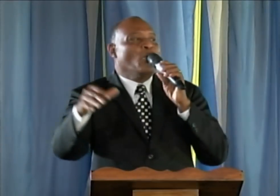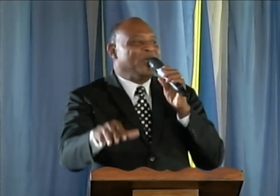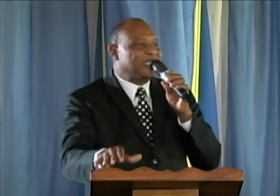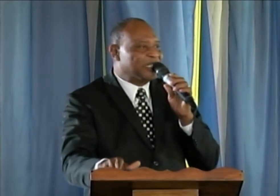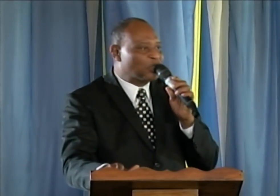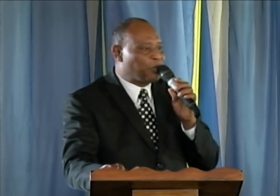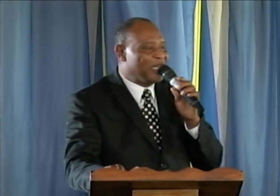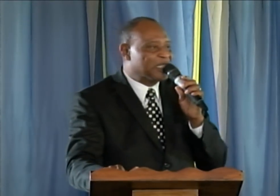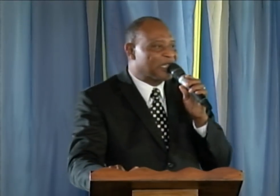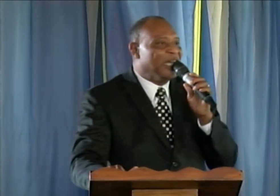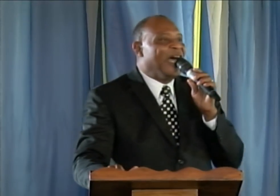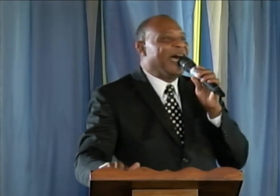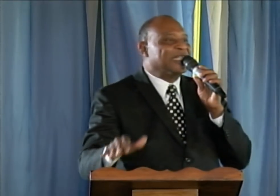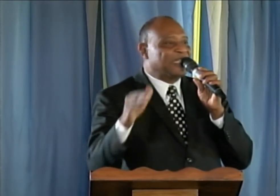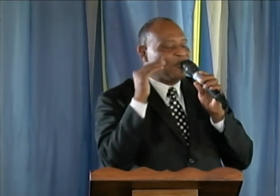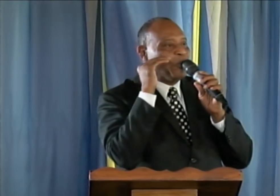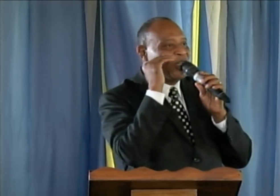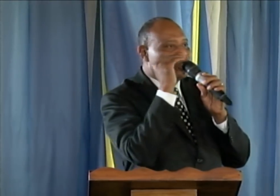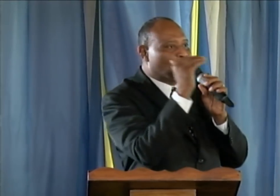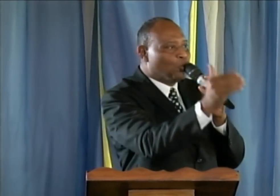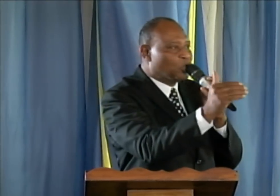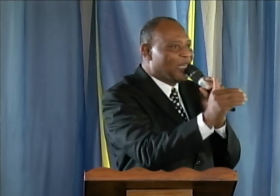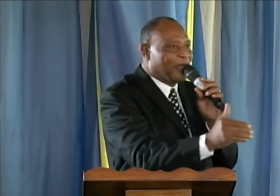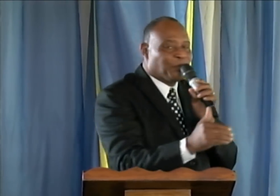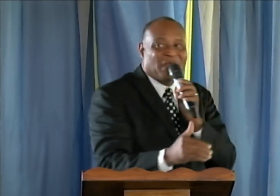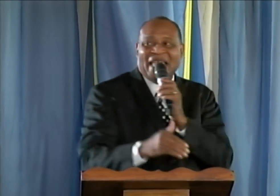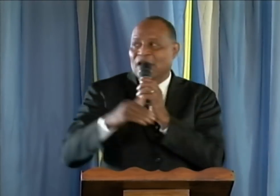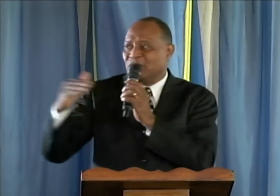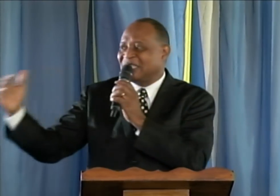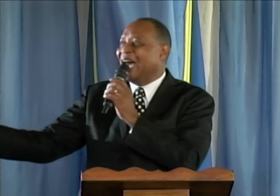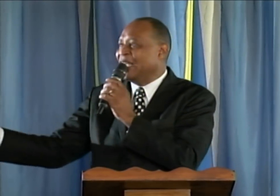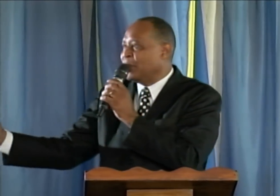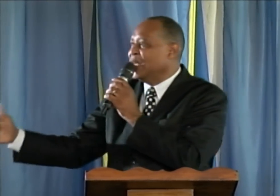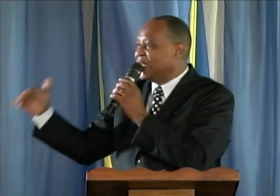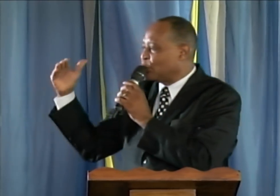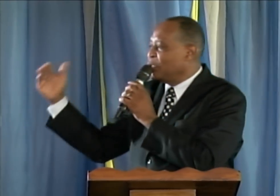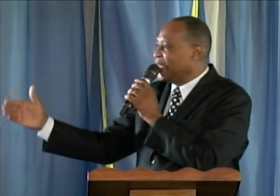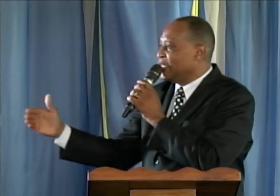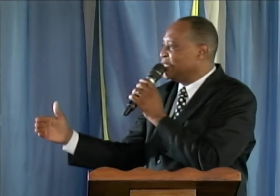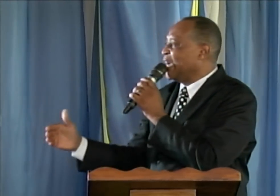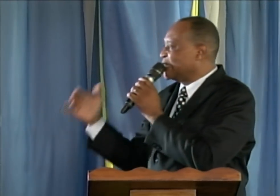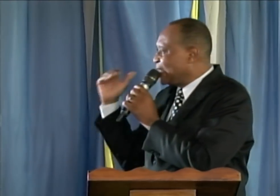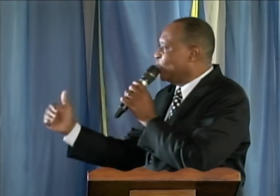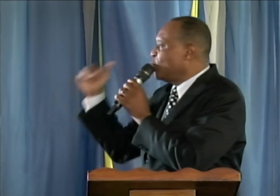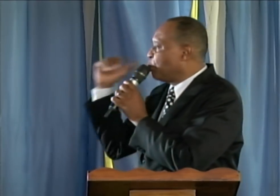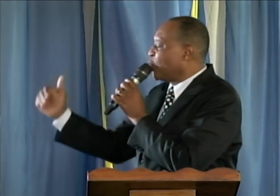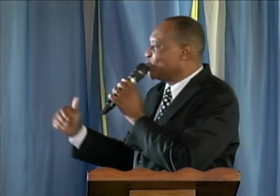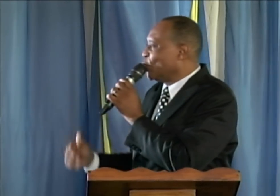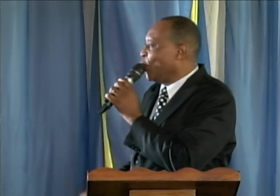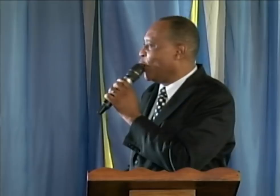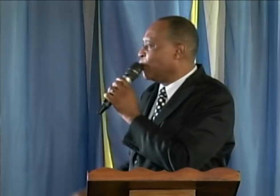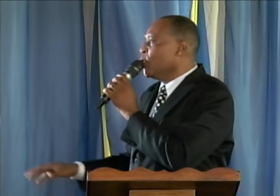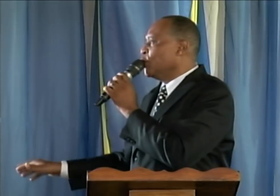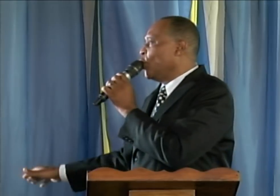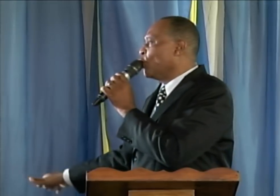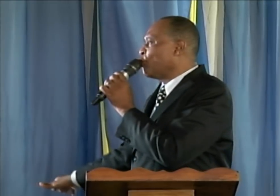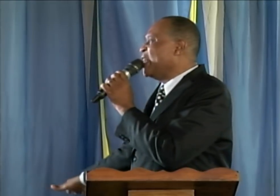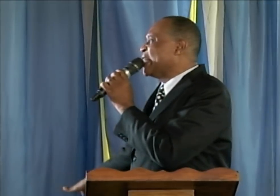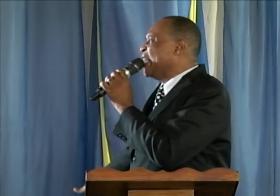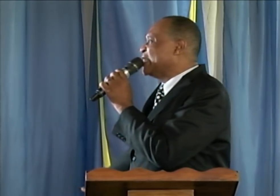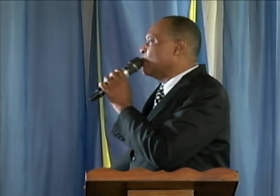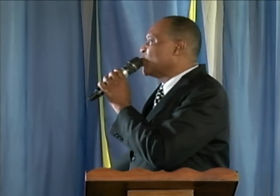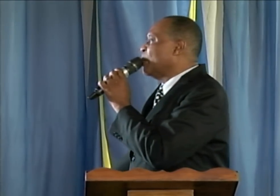place when it is his place, and give him what is due to him every time that we get the chance. Can we praise the Lord?